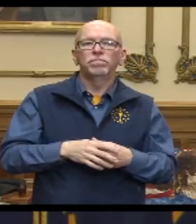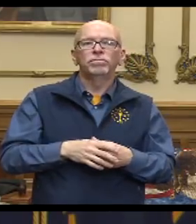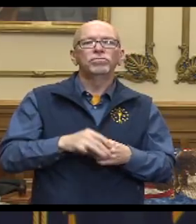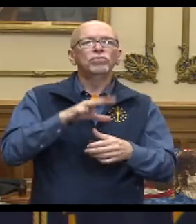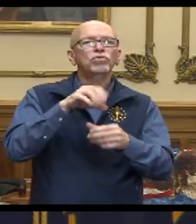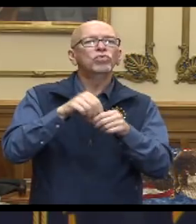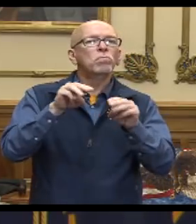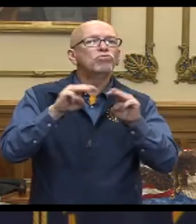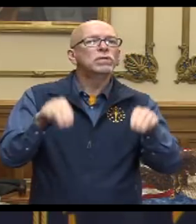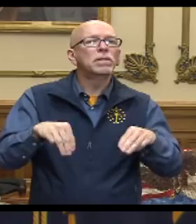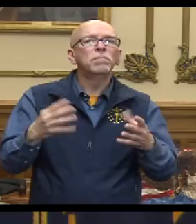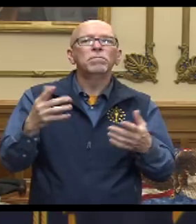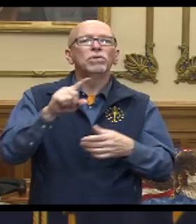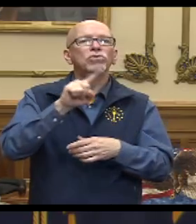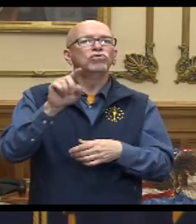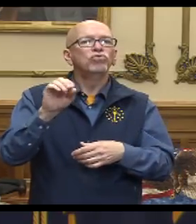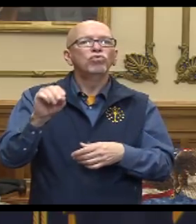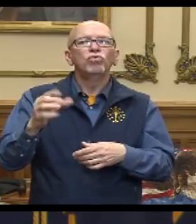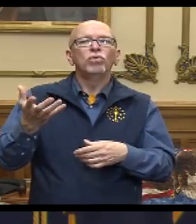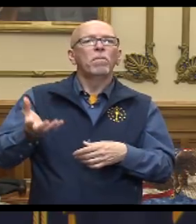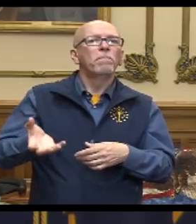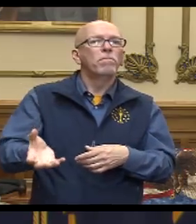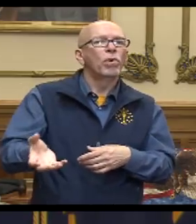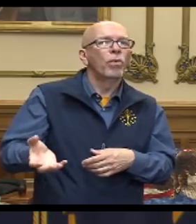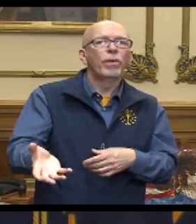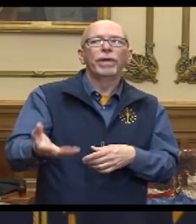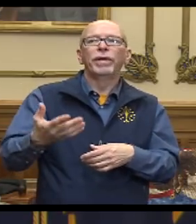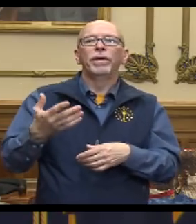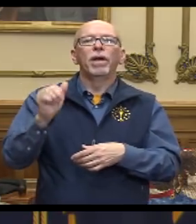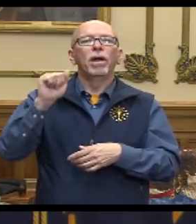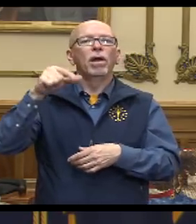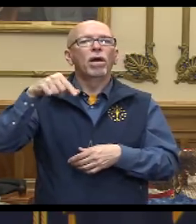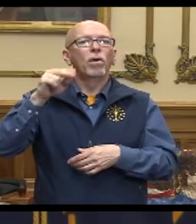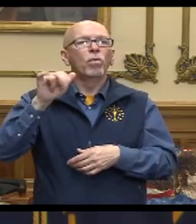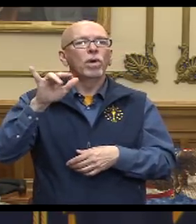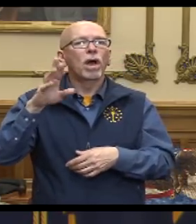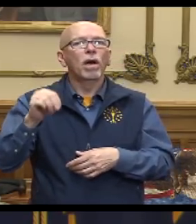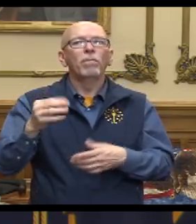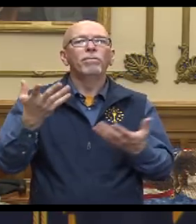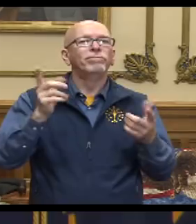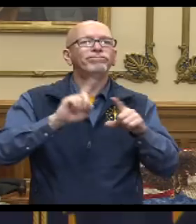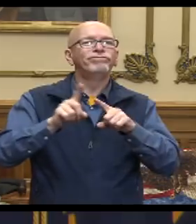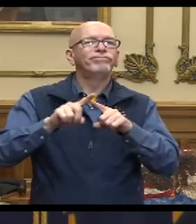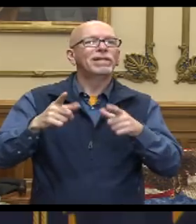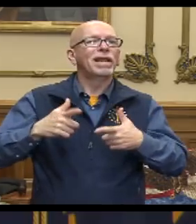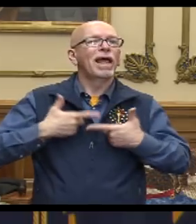includes museums and zoos and bowling alleys and aquariums and the like facilities.